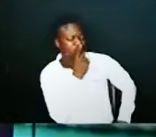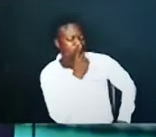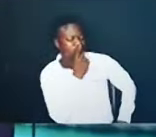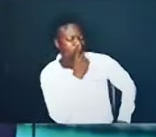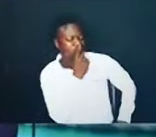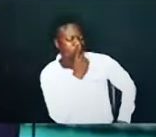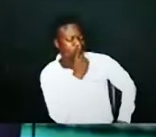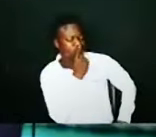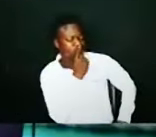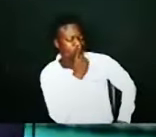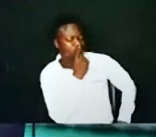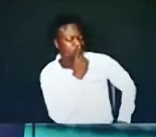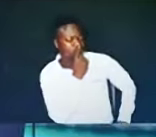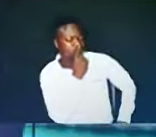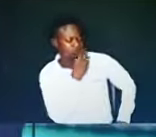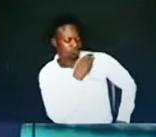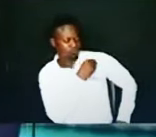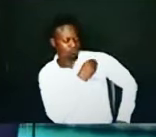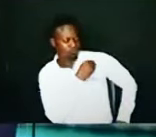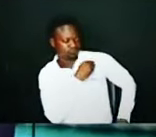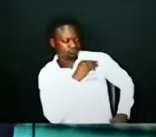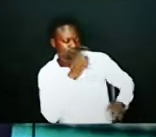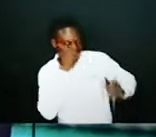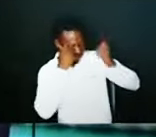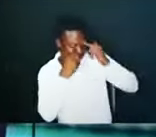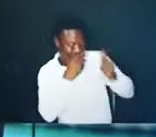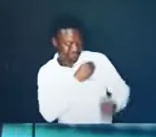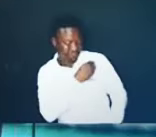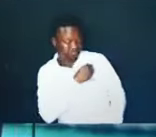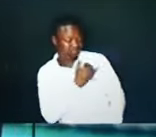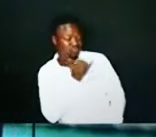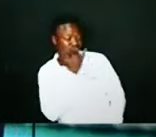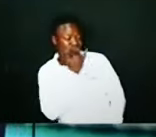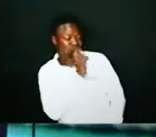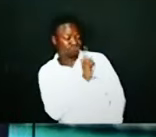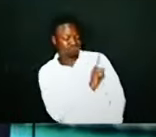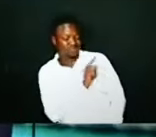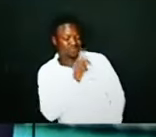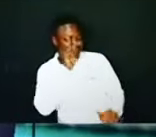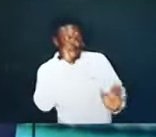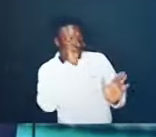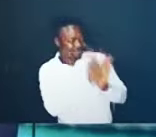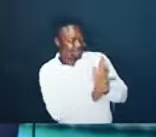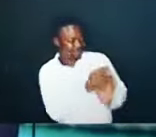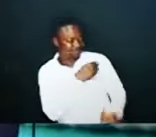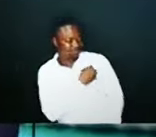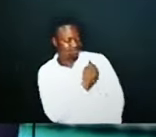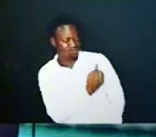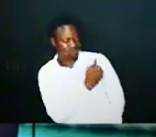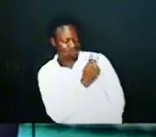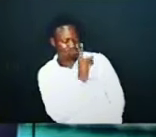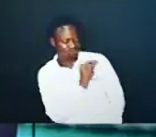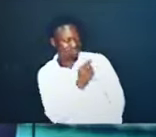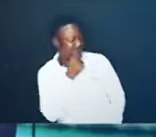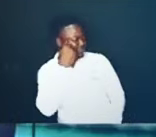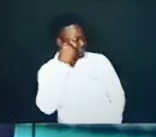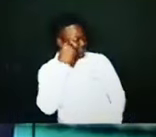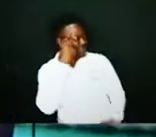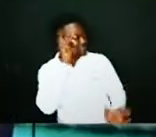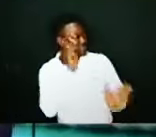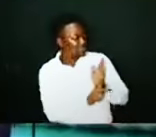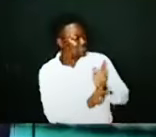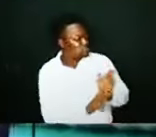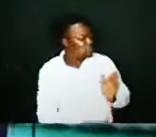to destroy all Mordecai's people, the Jews, throughout the whole kingdom of Xerxes. He's a